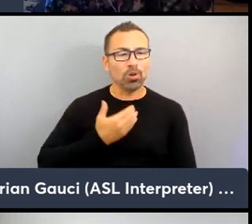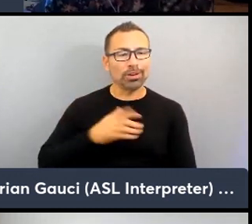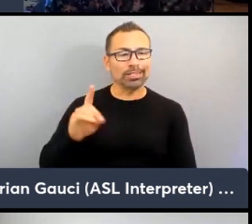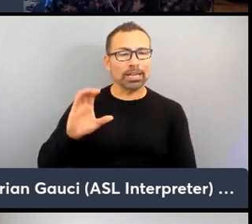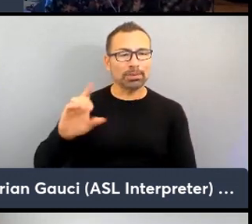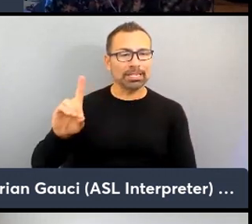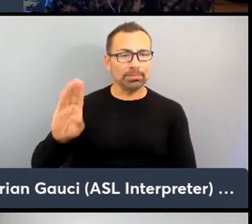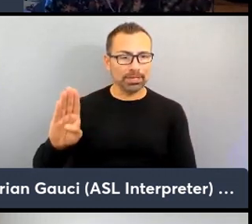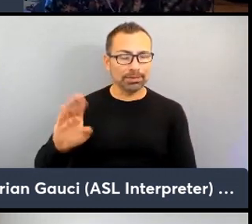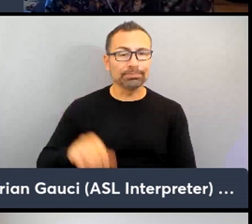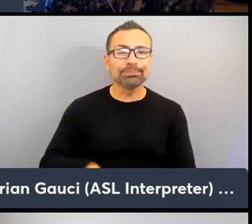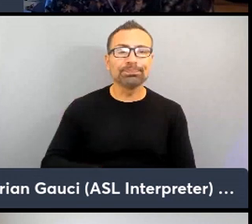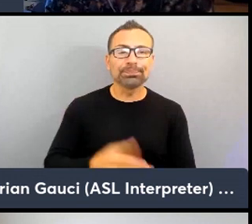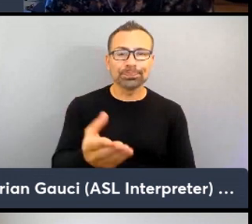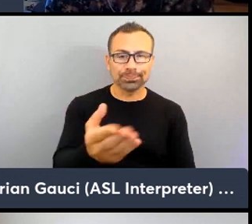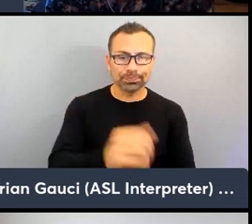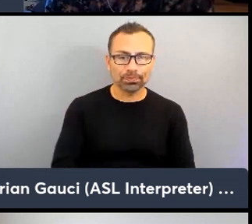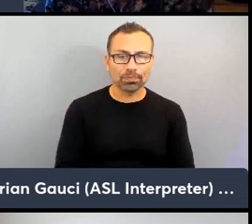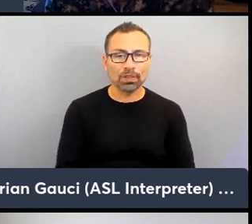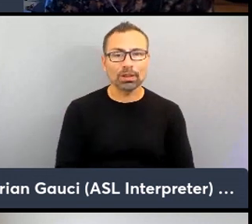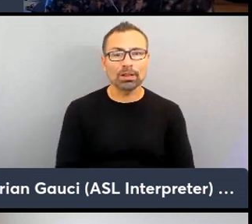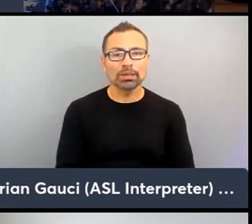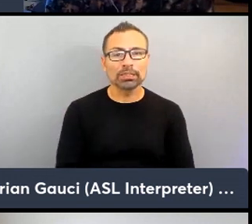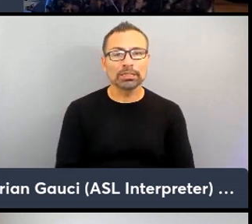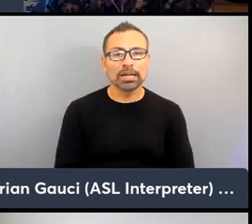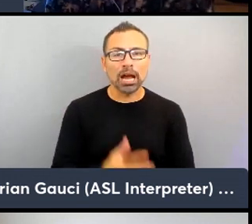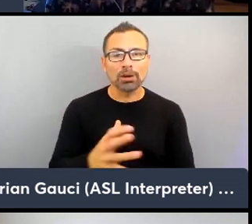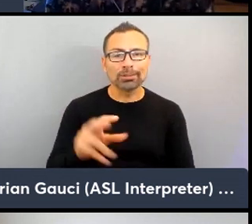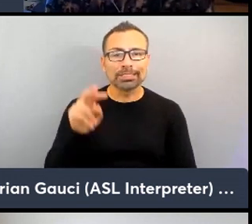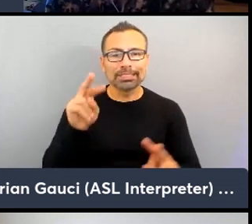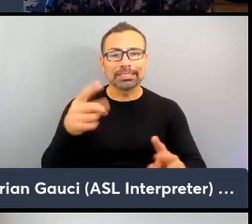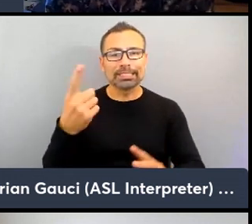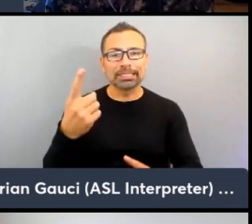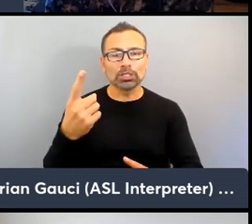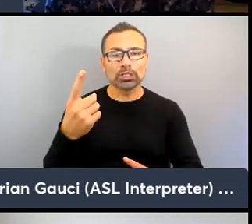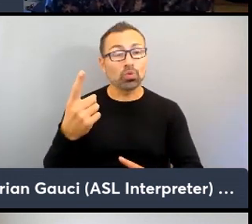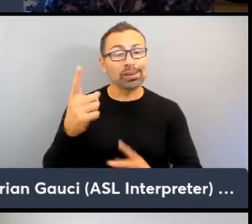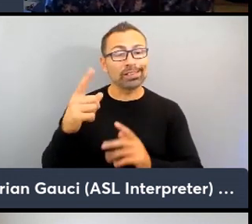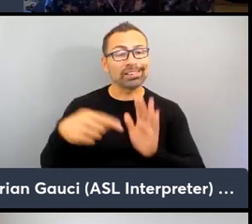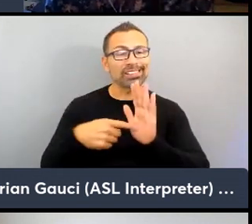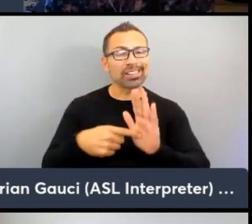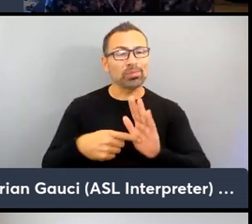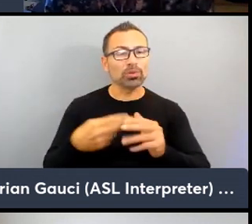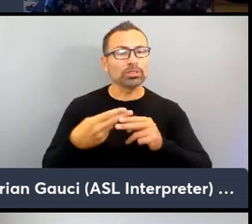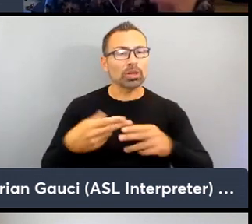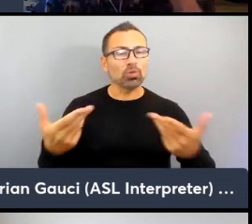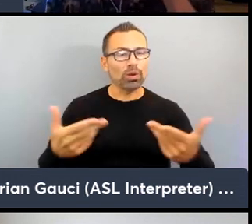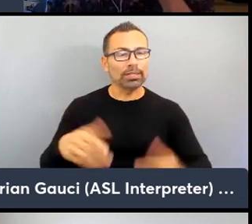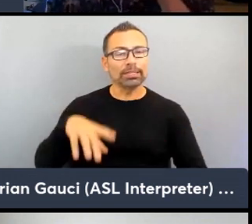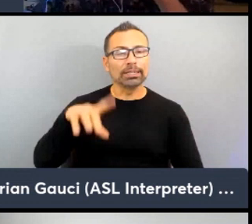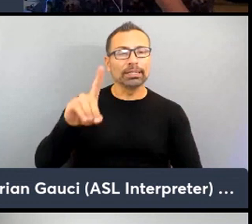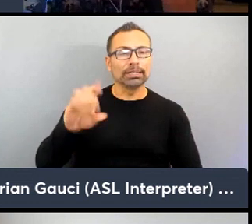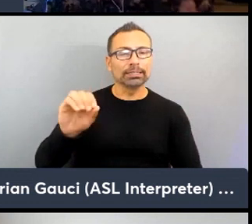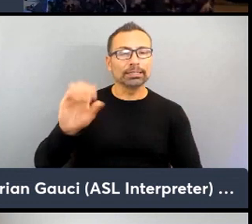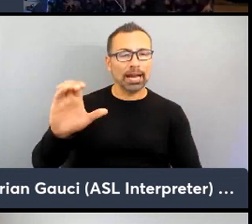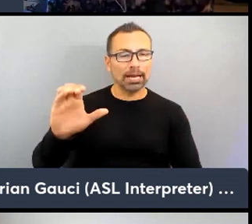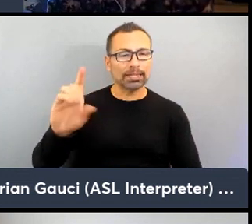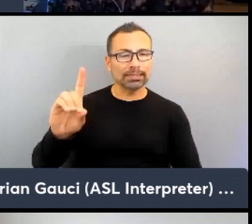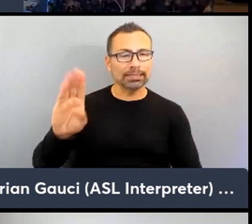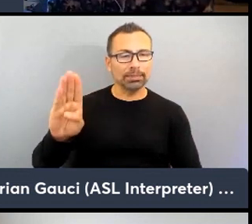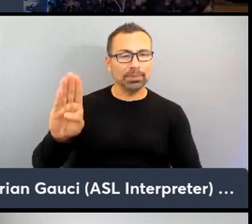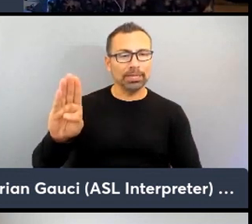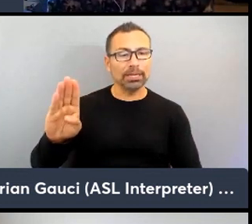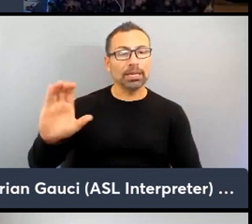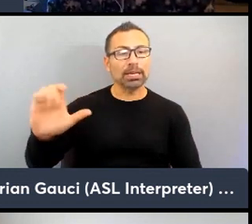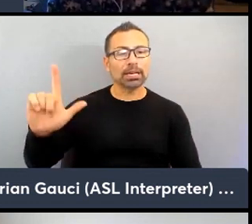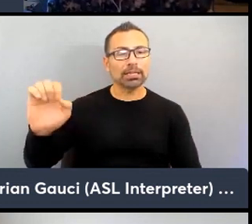clusters. And I want to take a look at this one example called DocDB cluster. So here, this is an instance that's